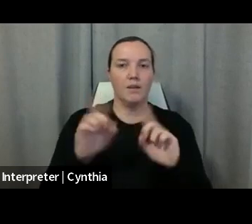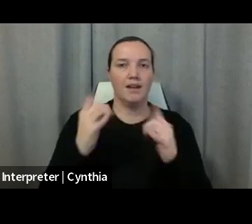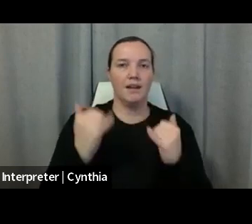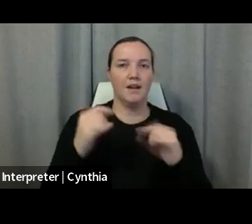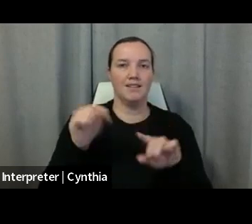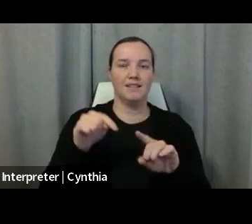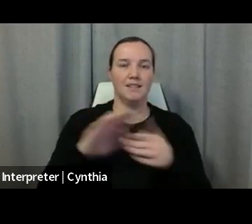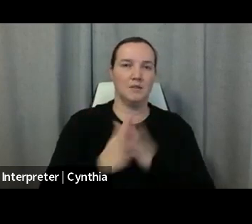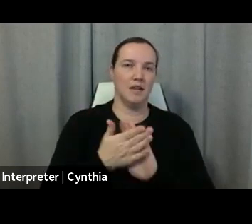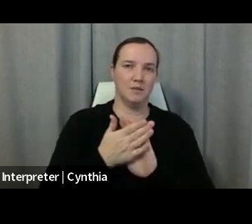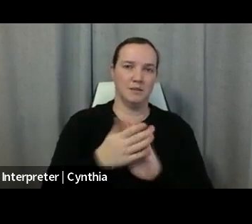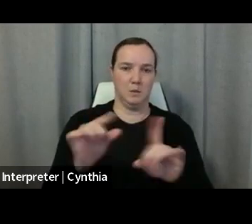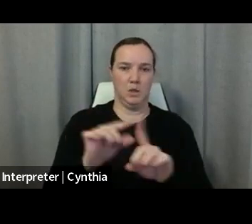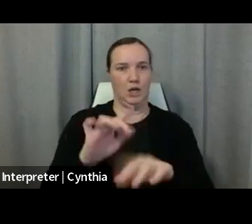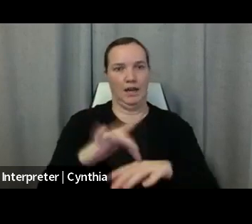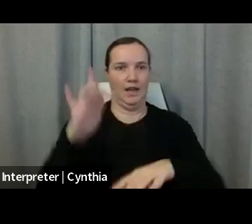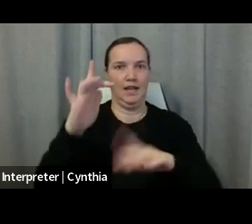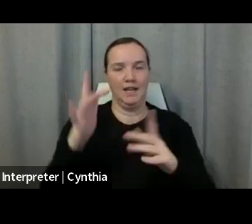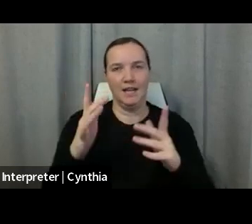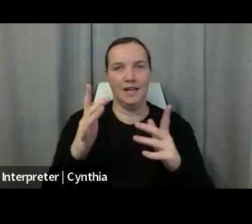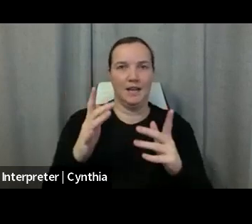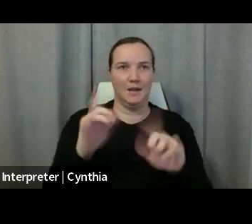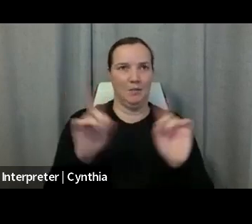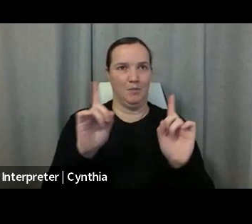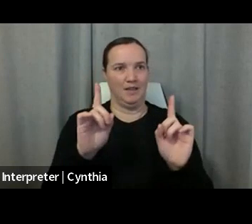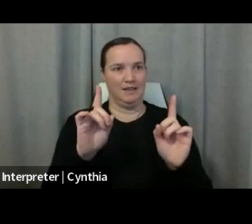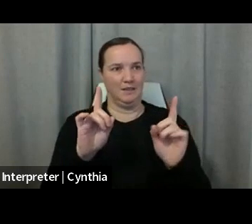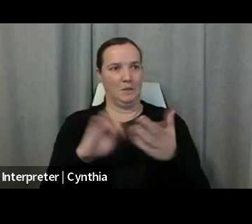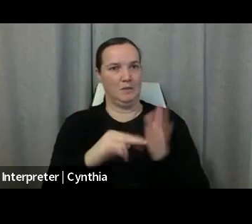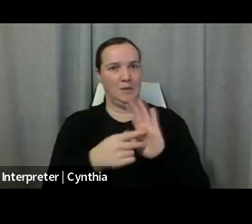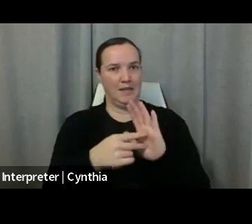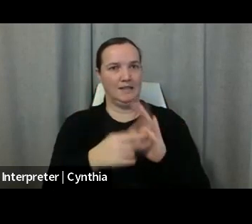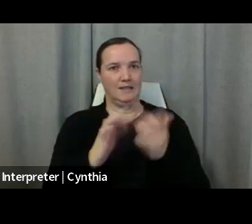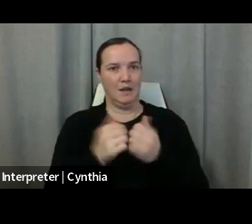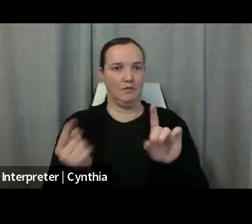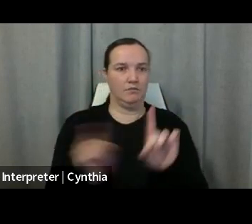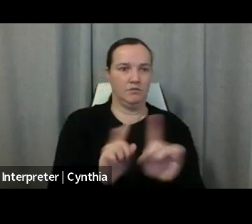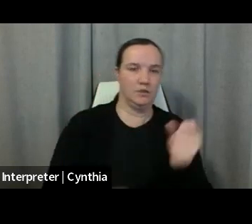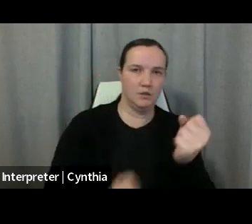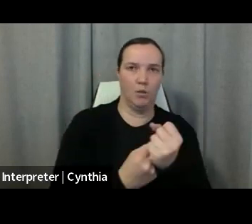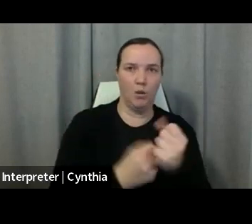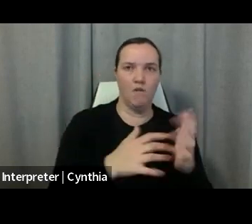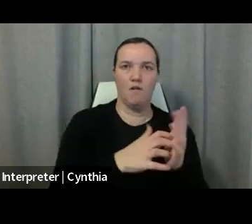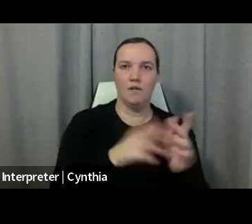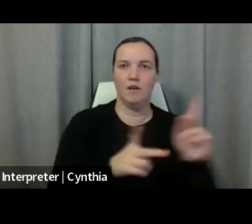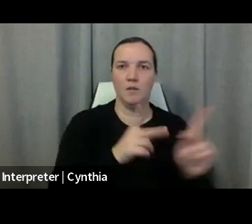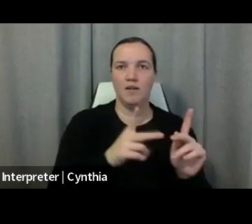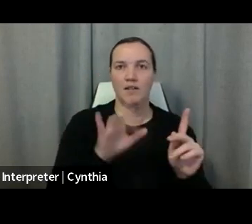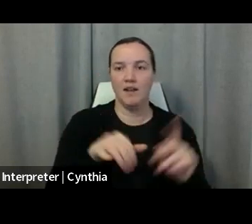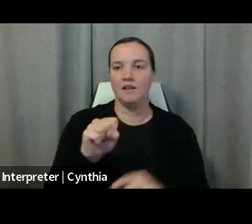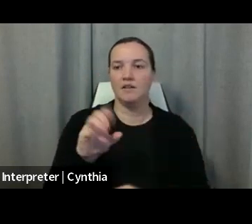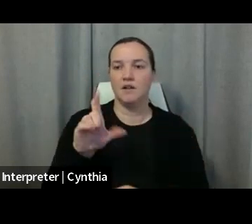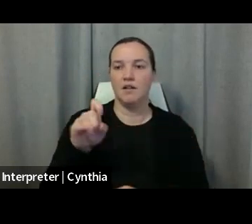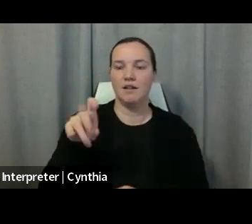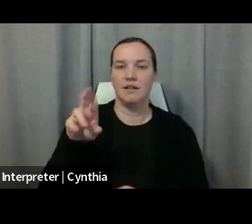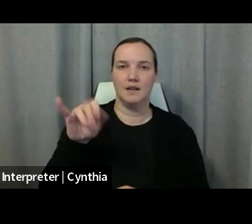sort of the buzzword without the actual, what does it mean to actually be risking alongside people who are vulnerable, that you see solidarity offers what